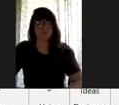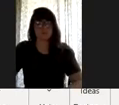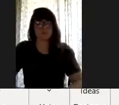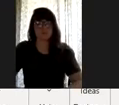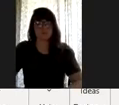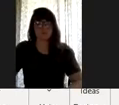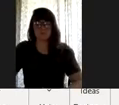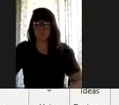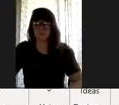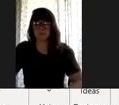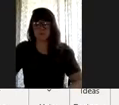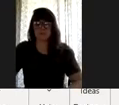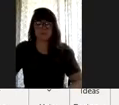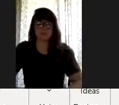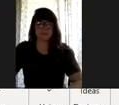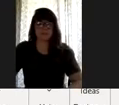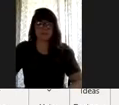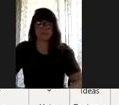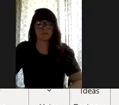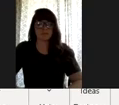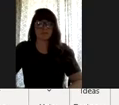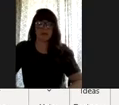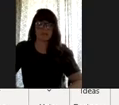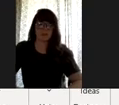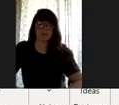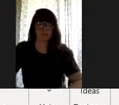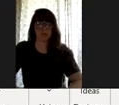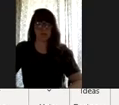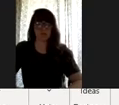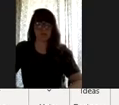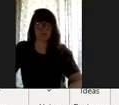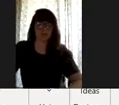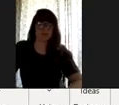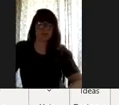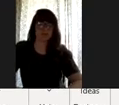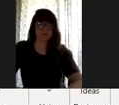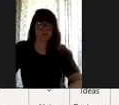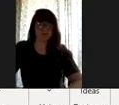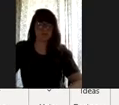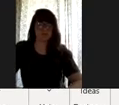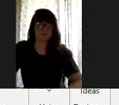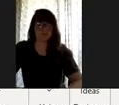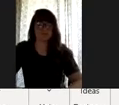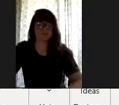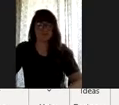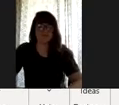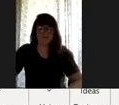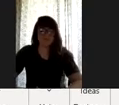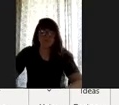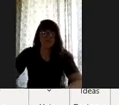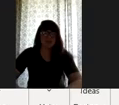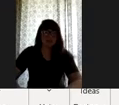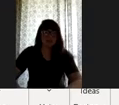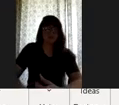So tell me what you see on this chart, Lacey. I say position, experience, and ultimate. Okay, and then what's underneath each one